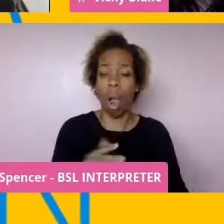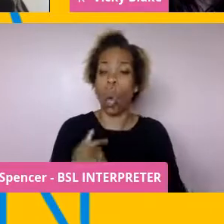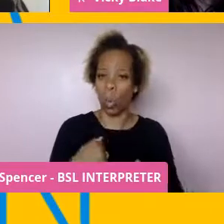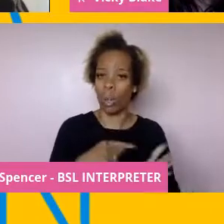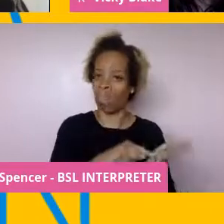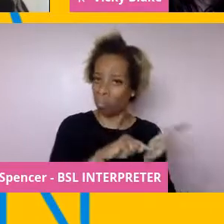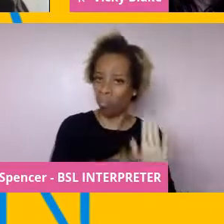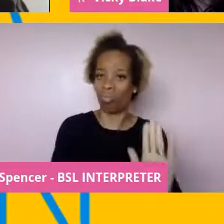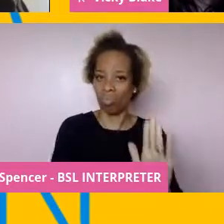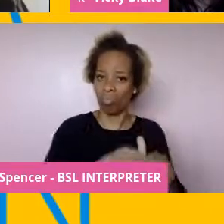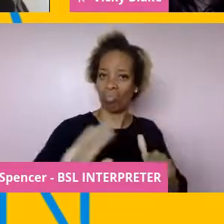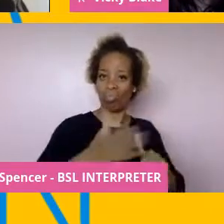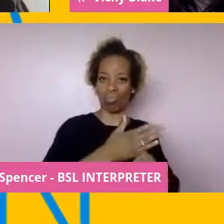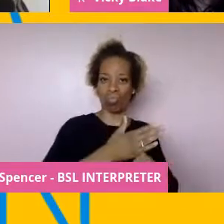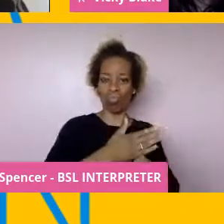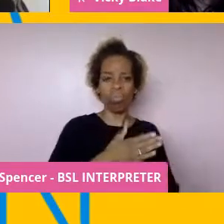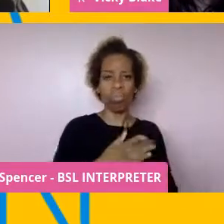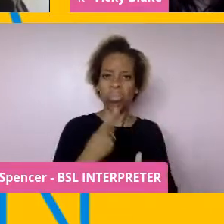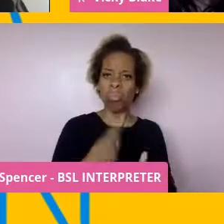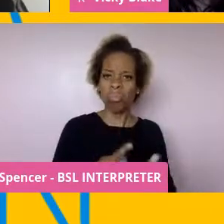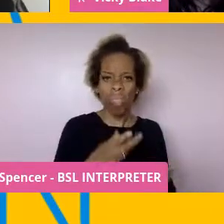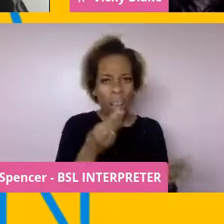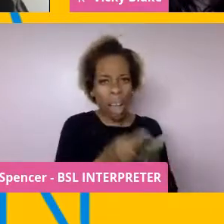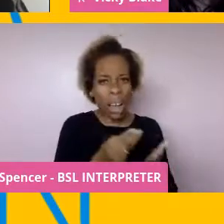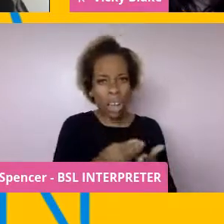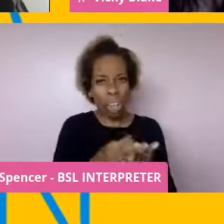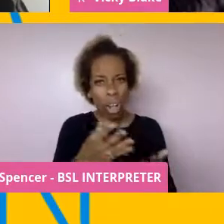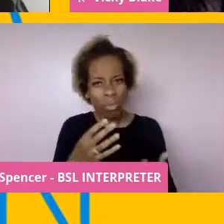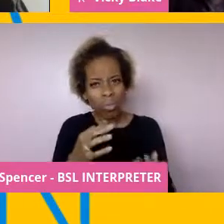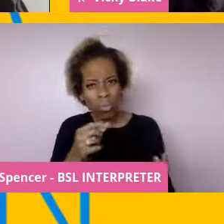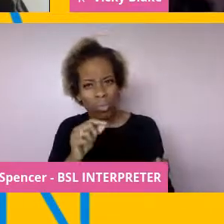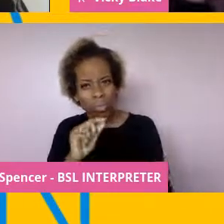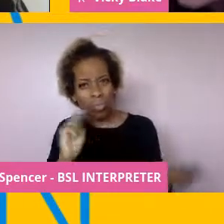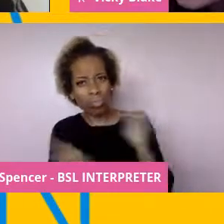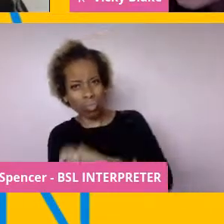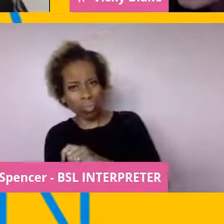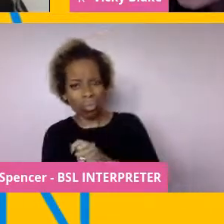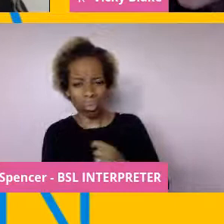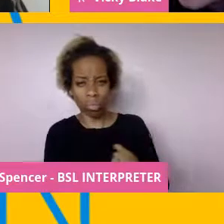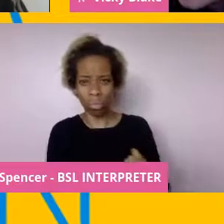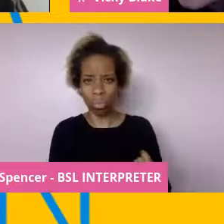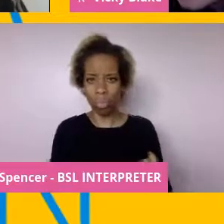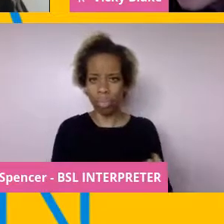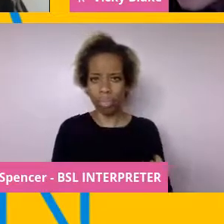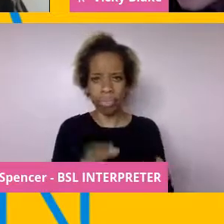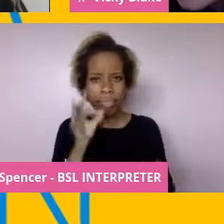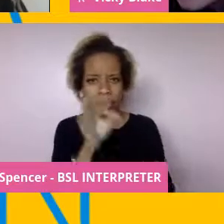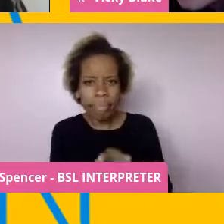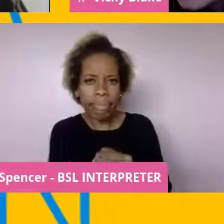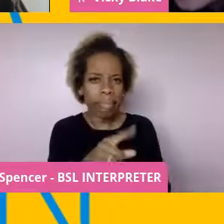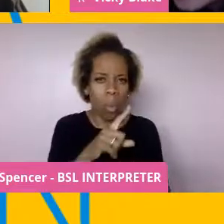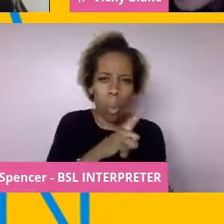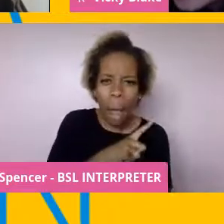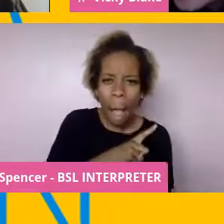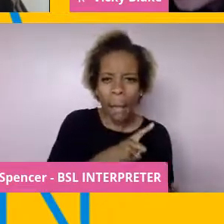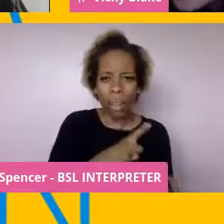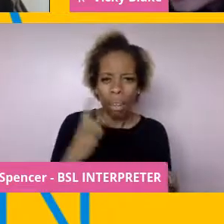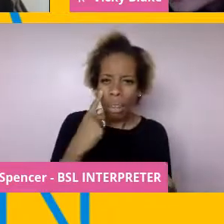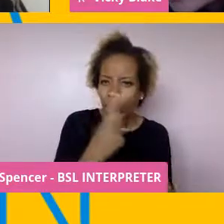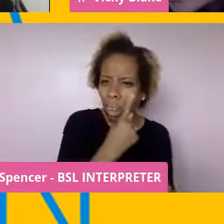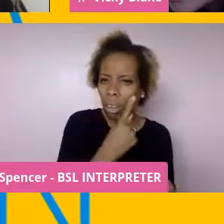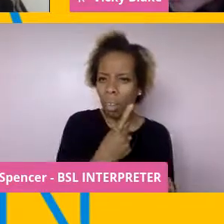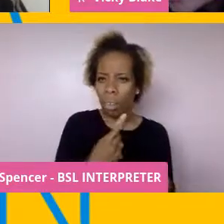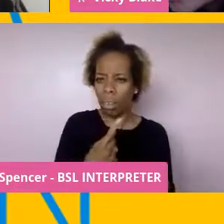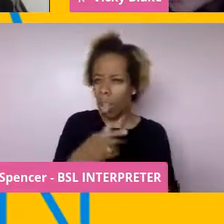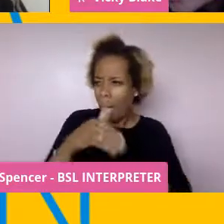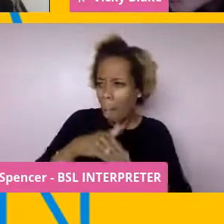by arguing that there's a financial alternative, to begin to argue to open up the books, to begin to argue the impact on the local